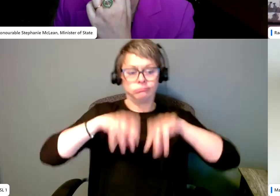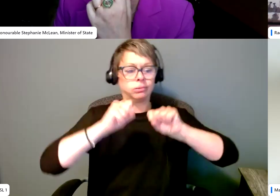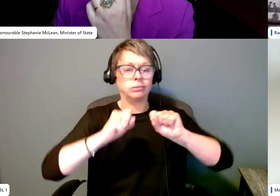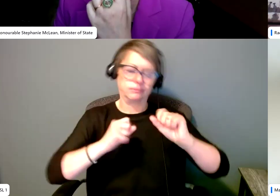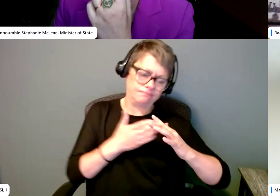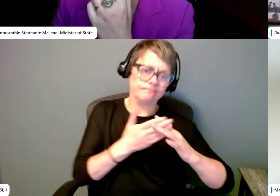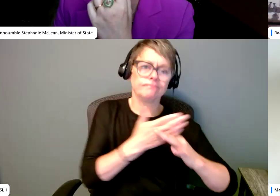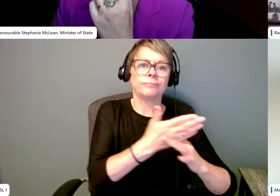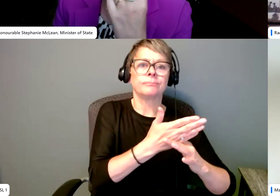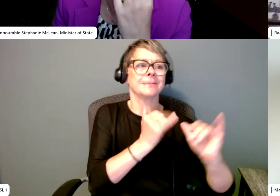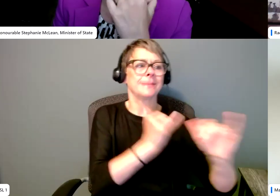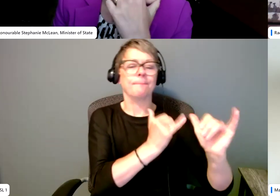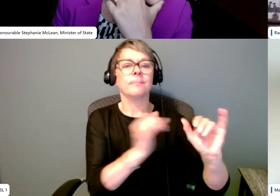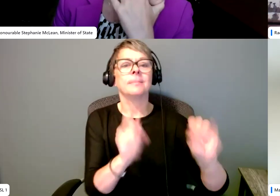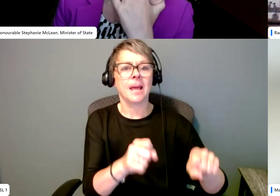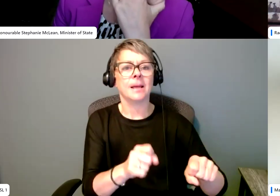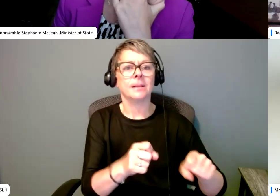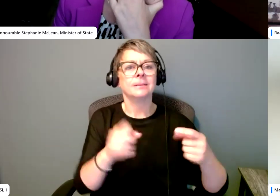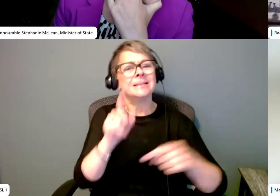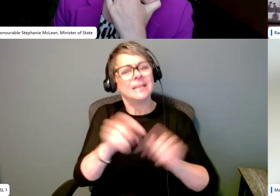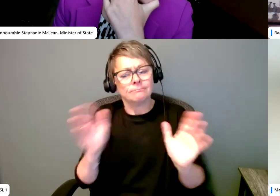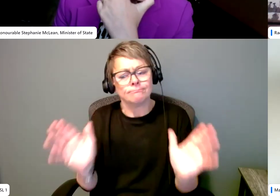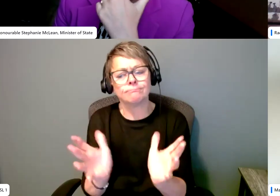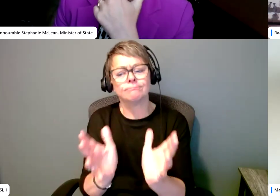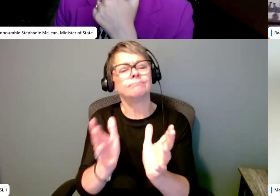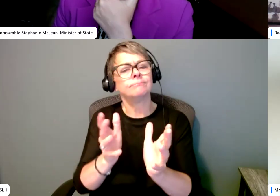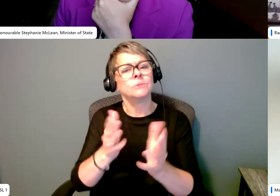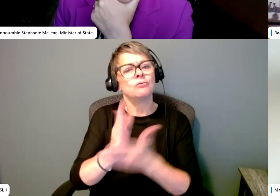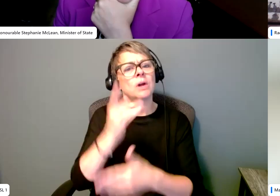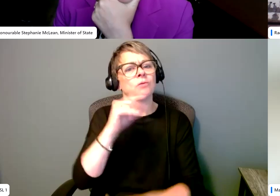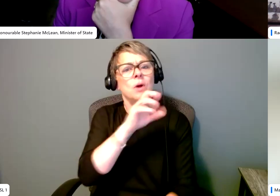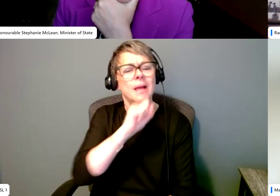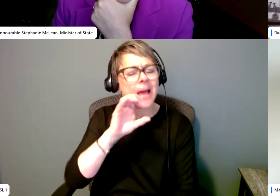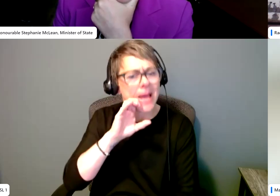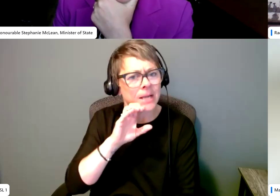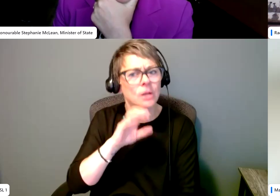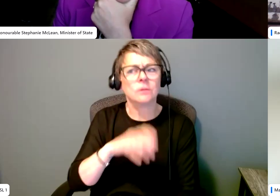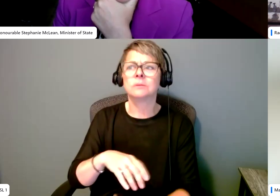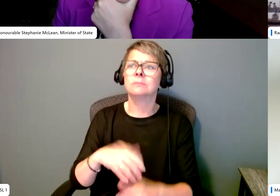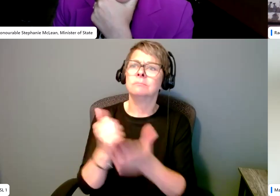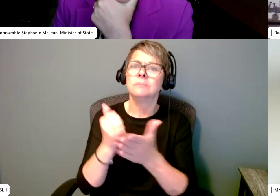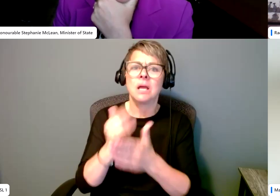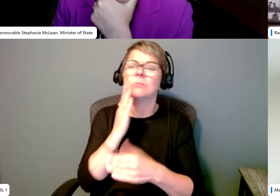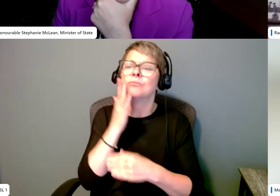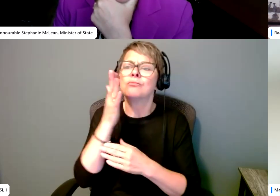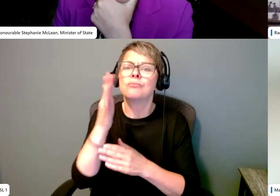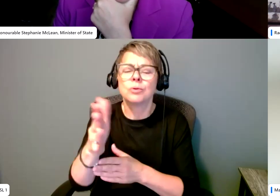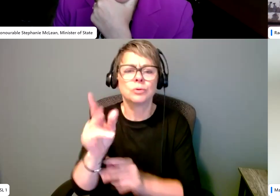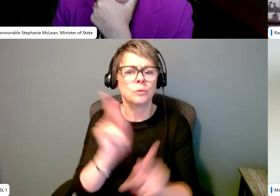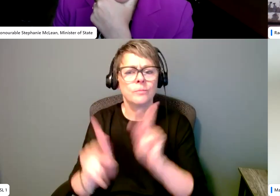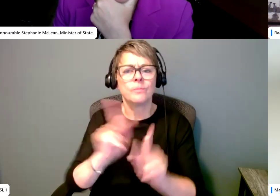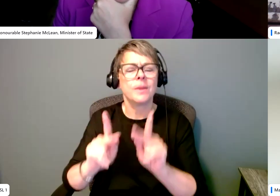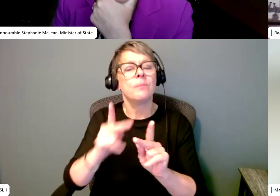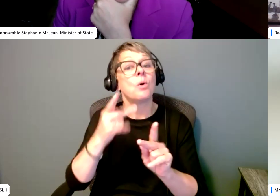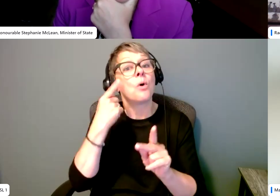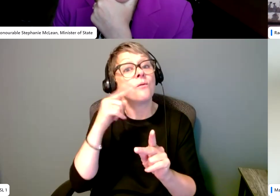the rights of older adults and rights of everyone, and unite and foster future generations and trailblazers in elder abuse prevention.